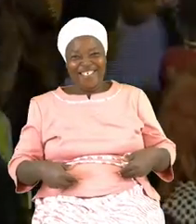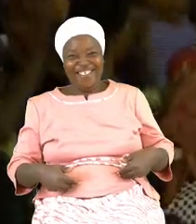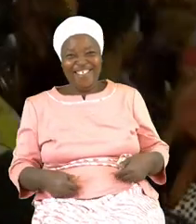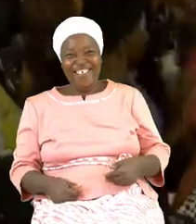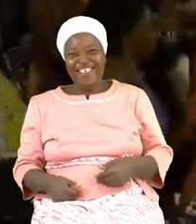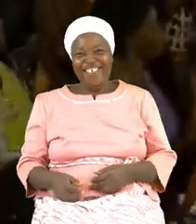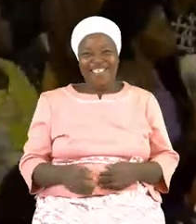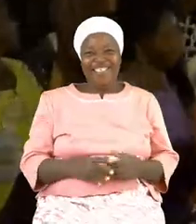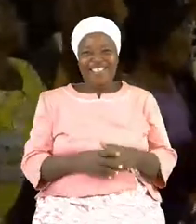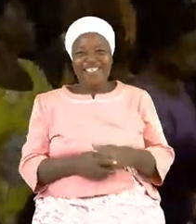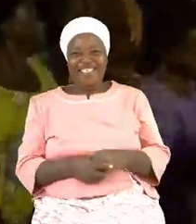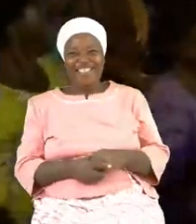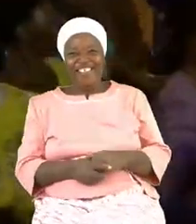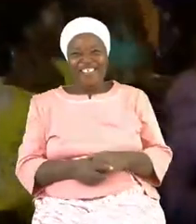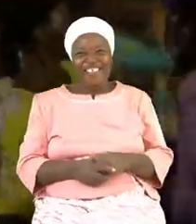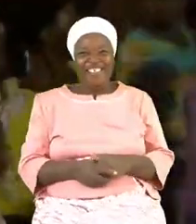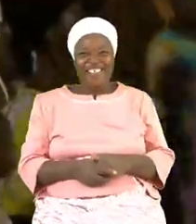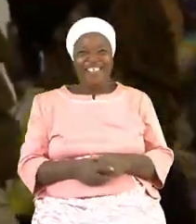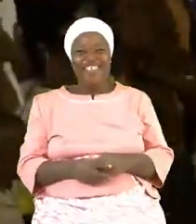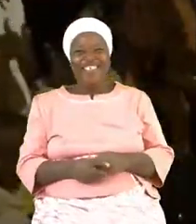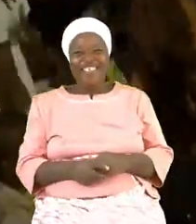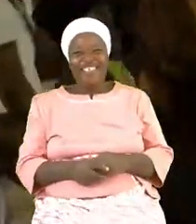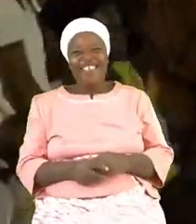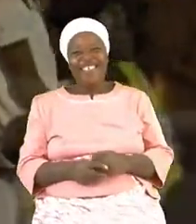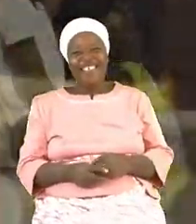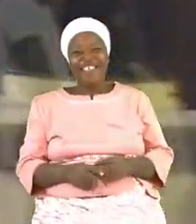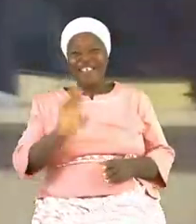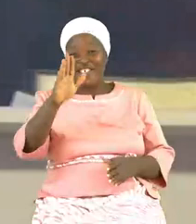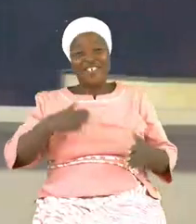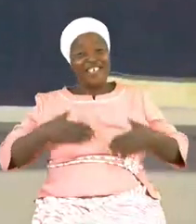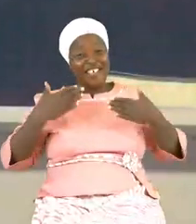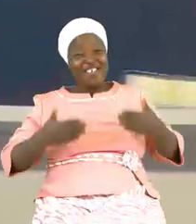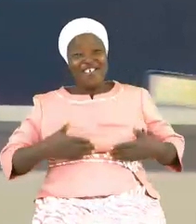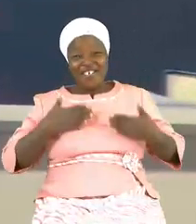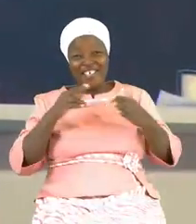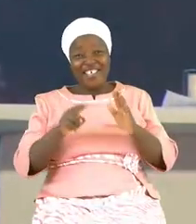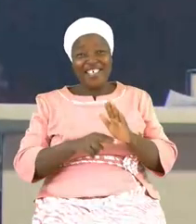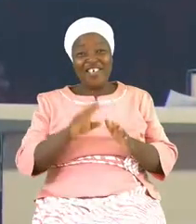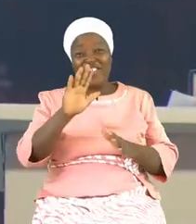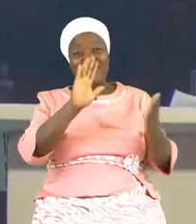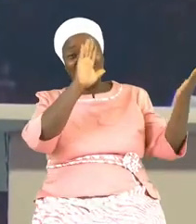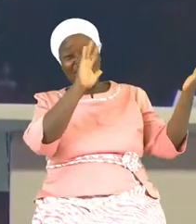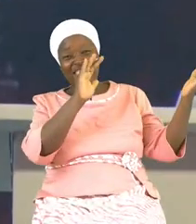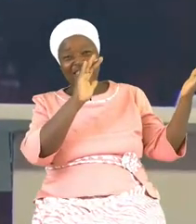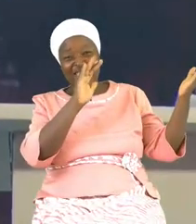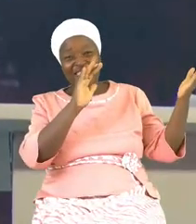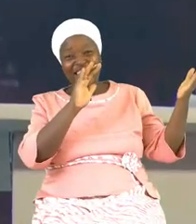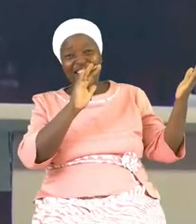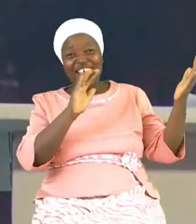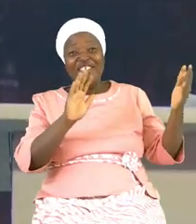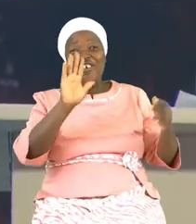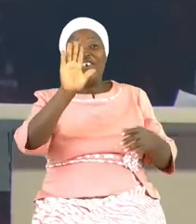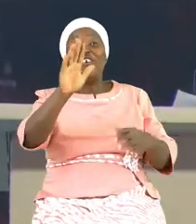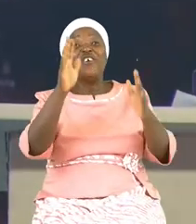Your joy, your happiness, your expectation, your